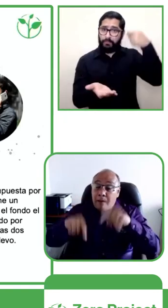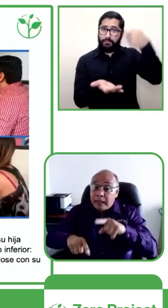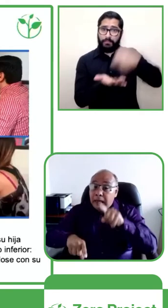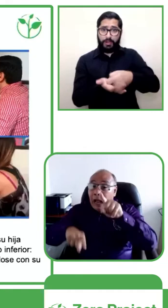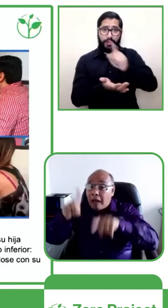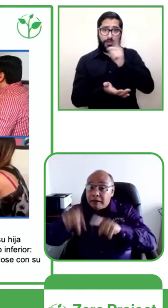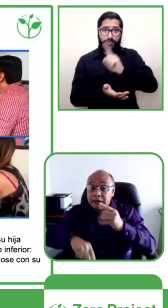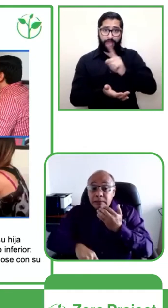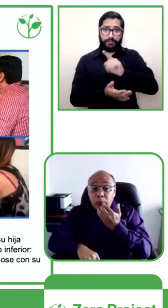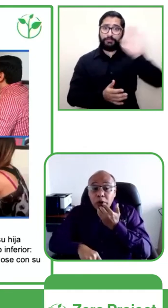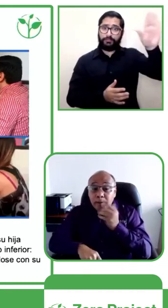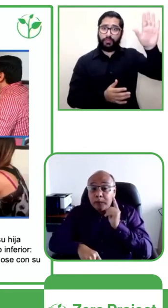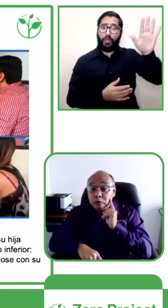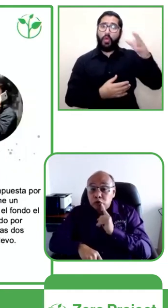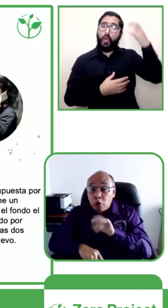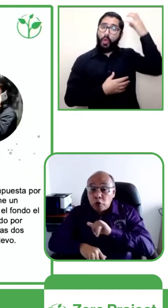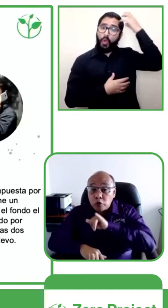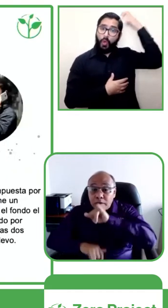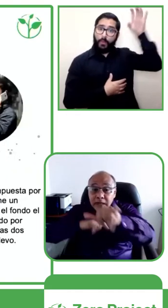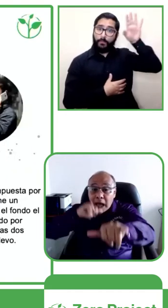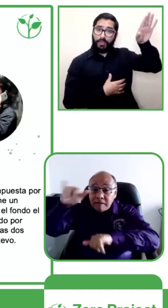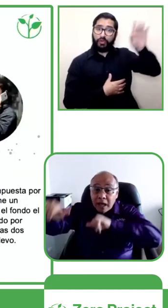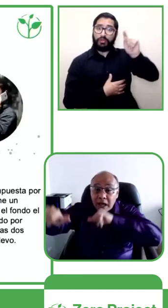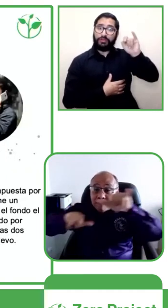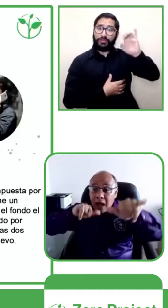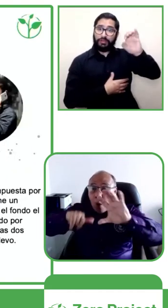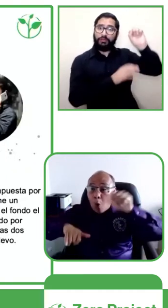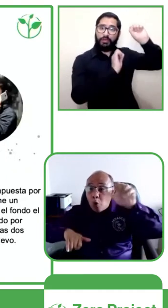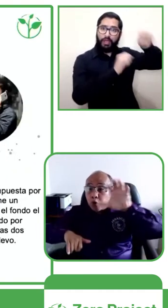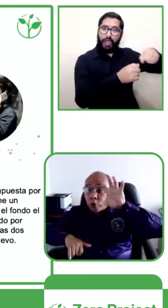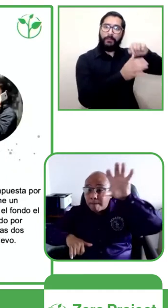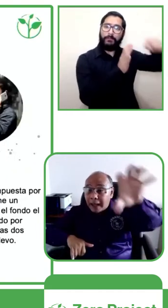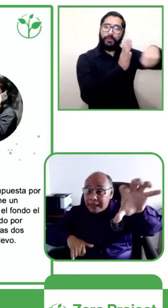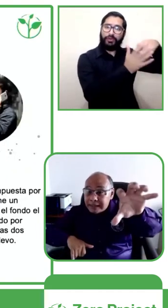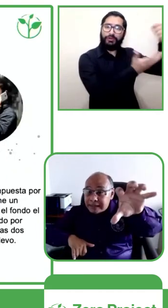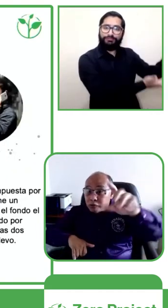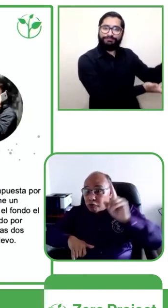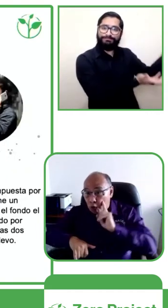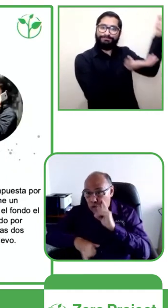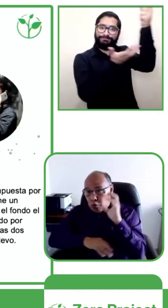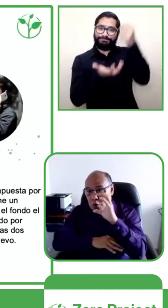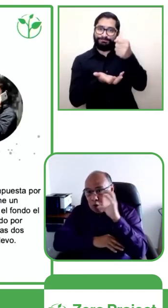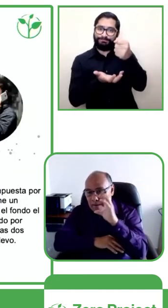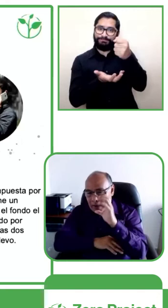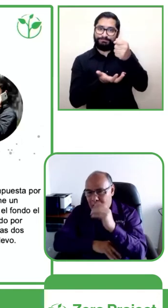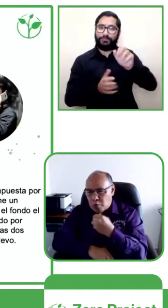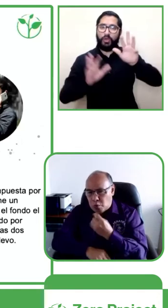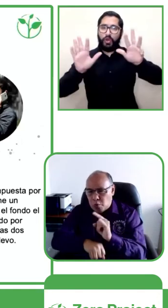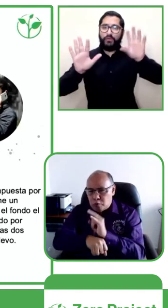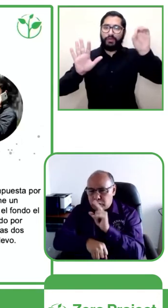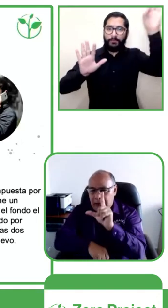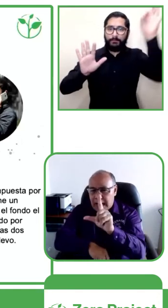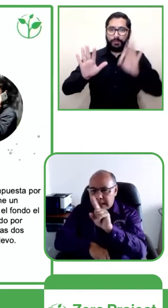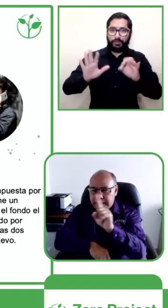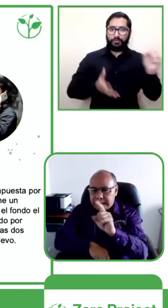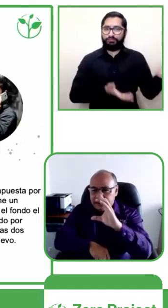at all. It's a free app, and the government subsidizes 95% of this project.